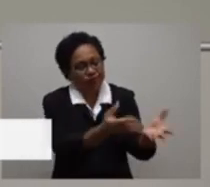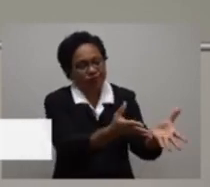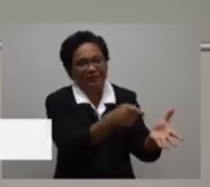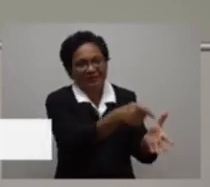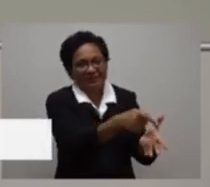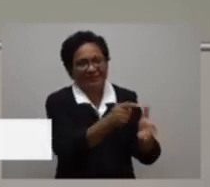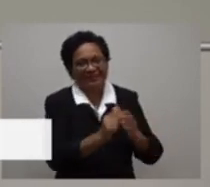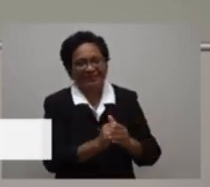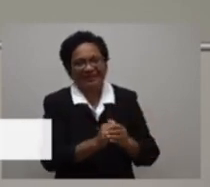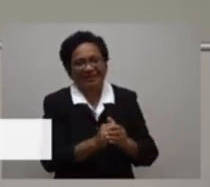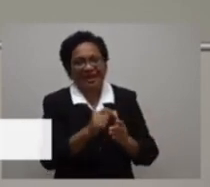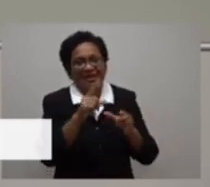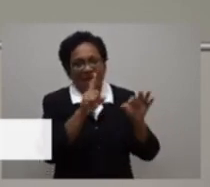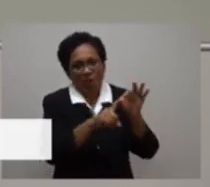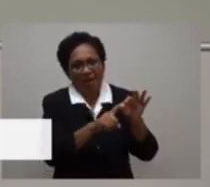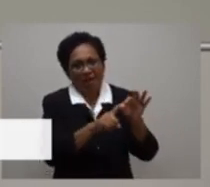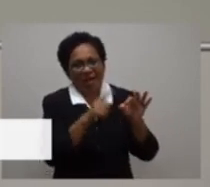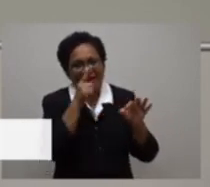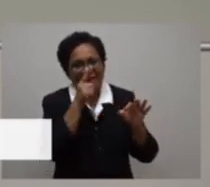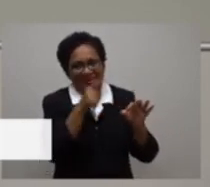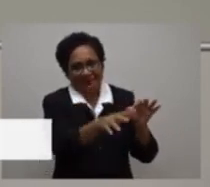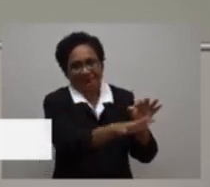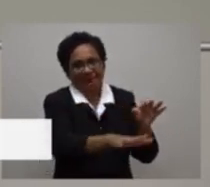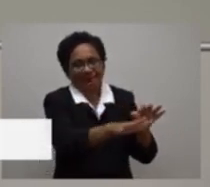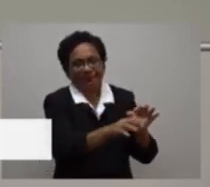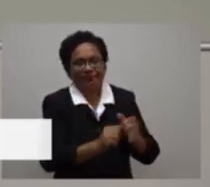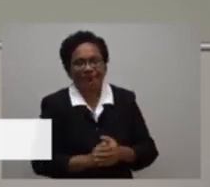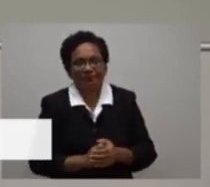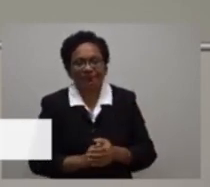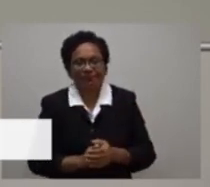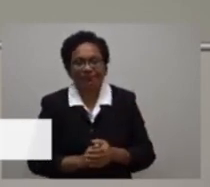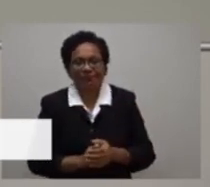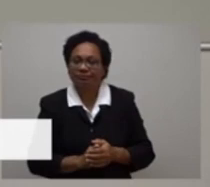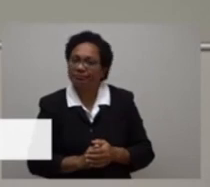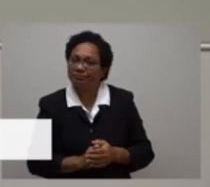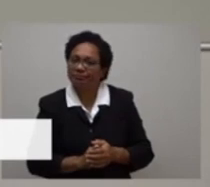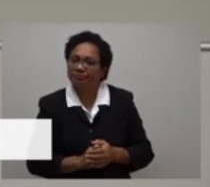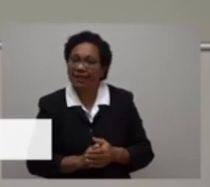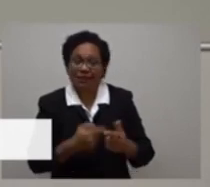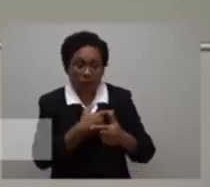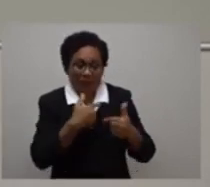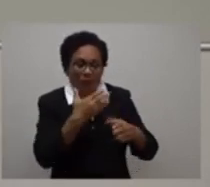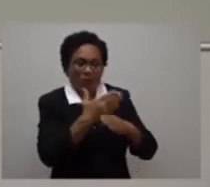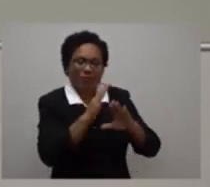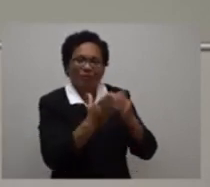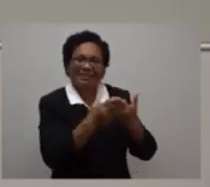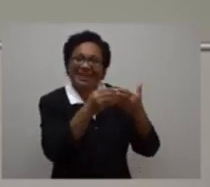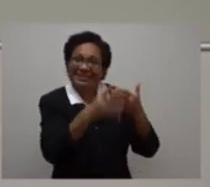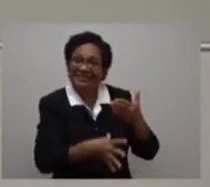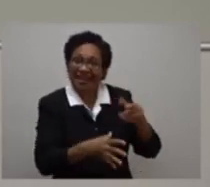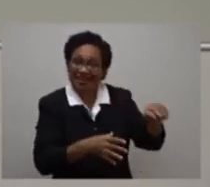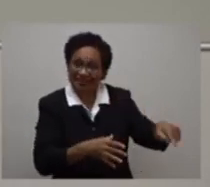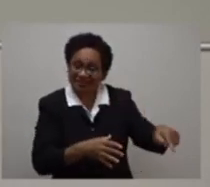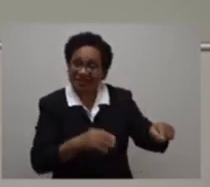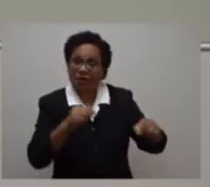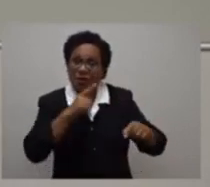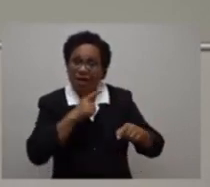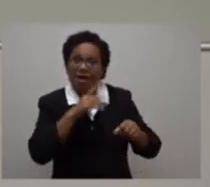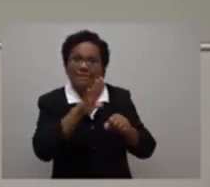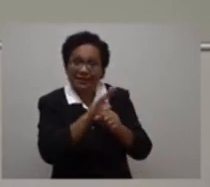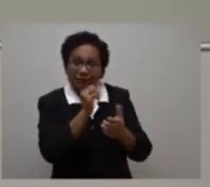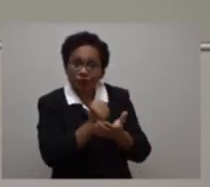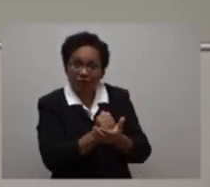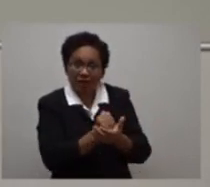engage more with the Gawia community, including the community leaders, to ensure that the community understands